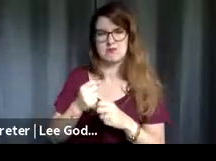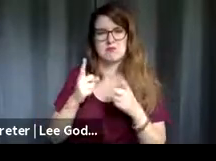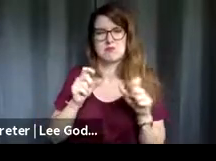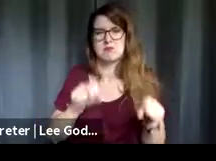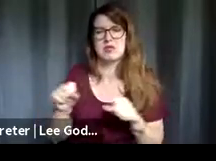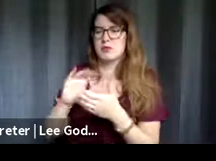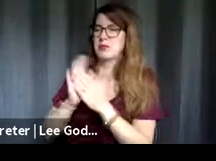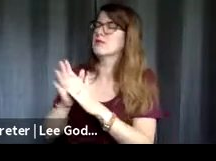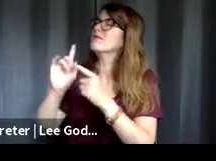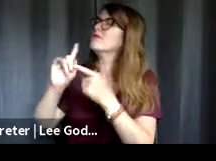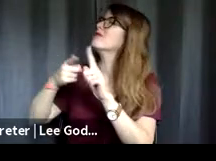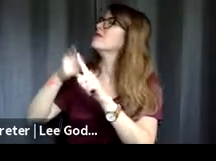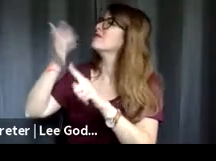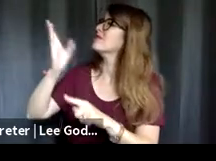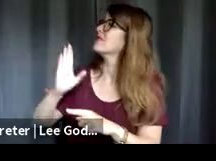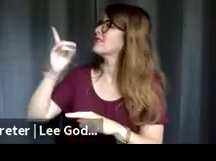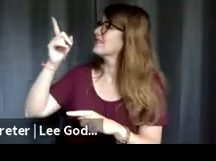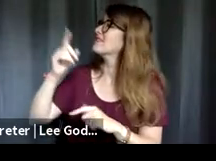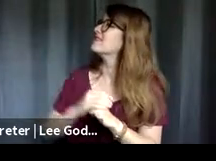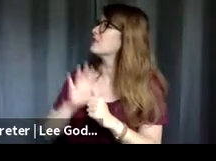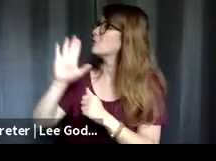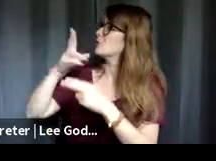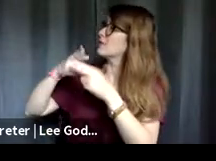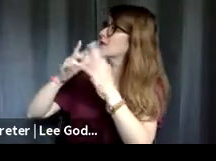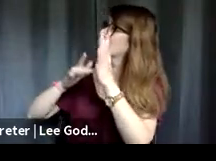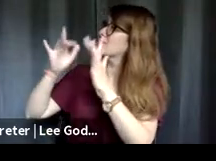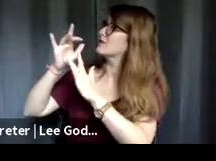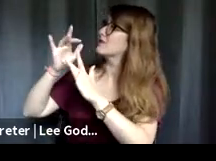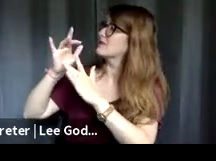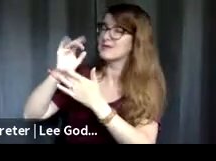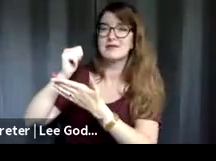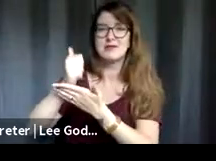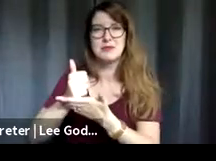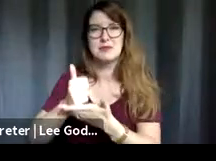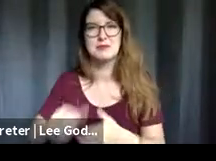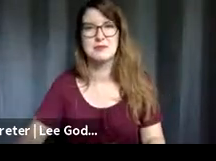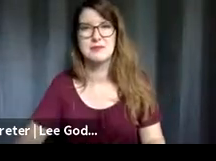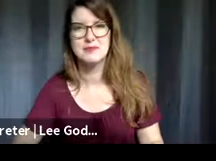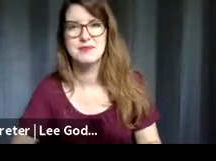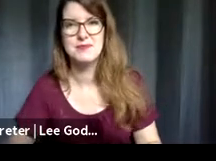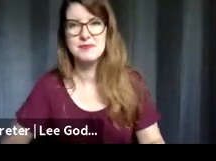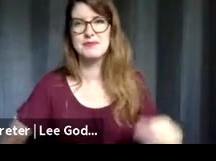be a friend of God. In your name, Jesus. Amen.